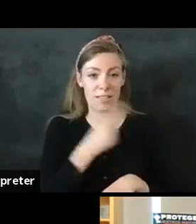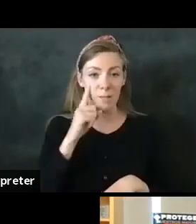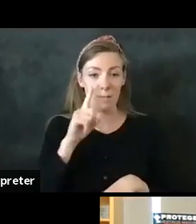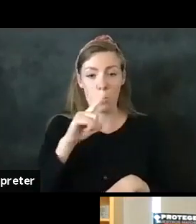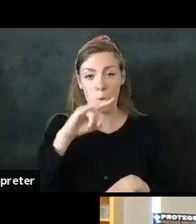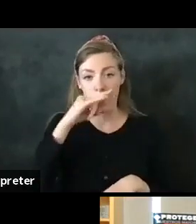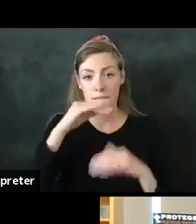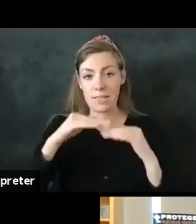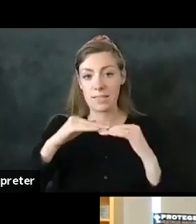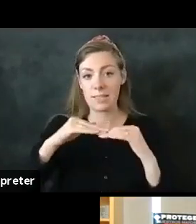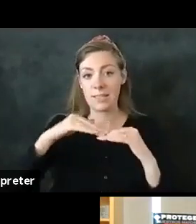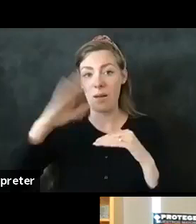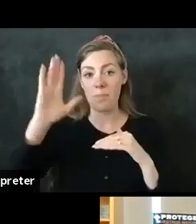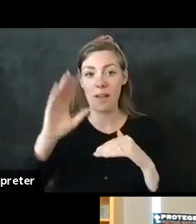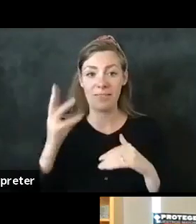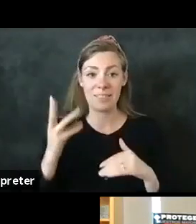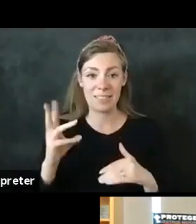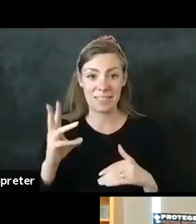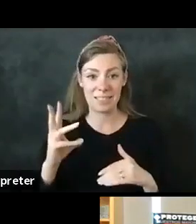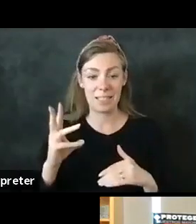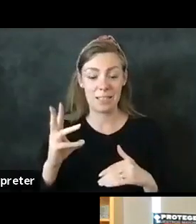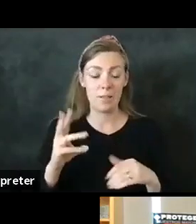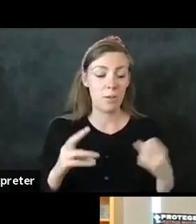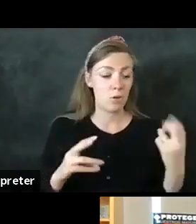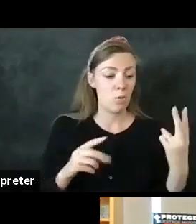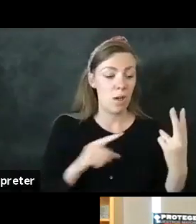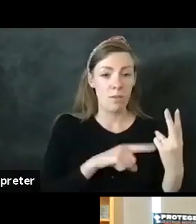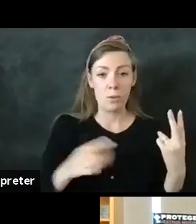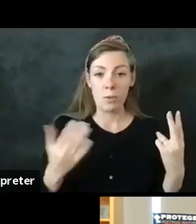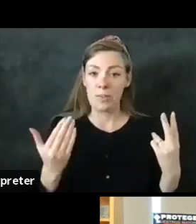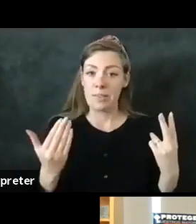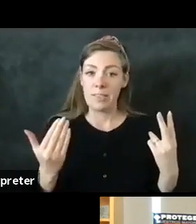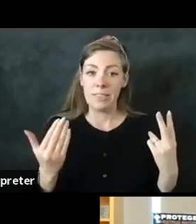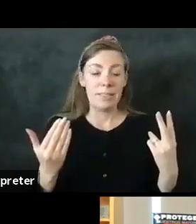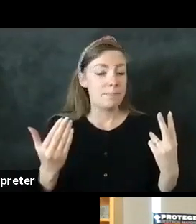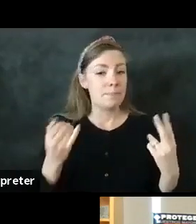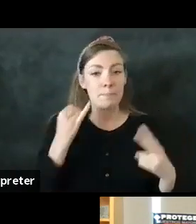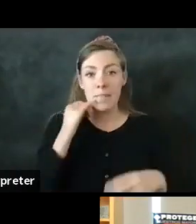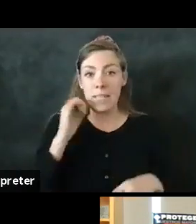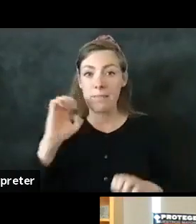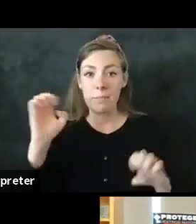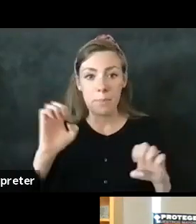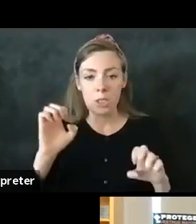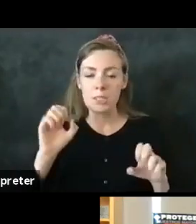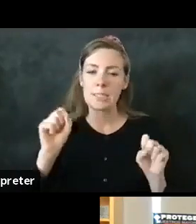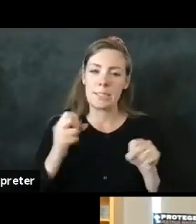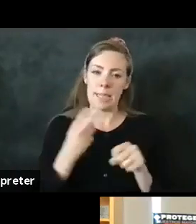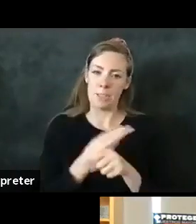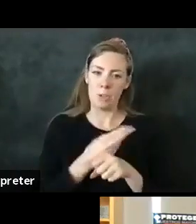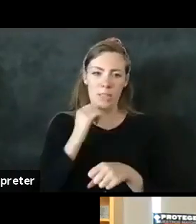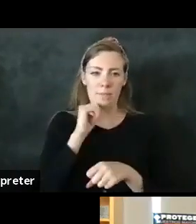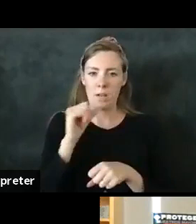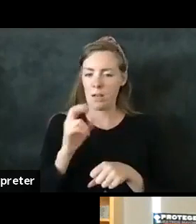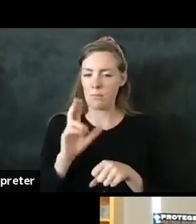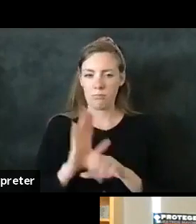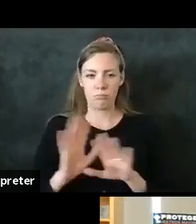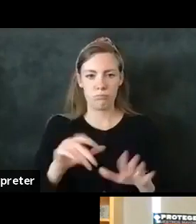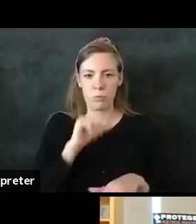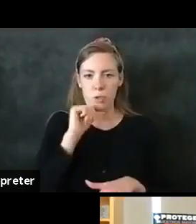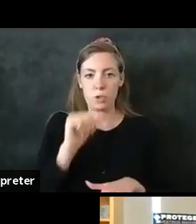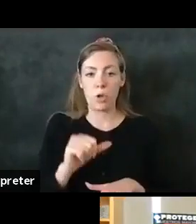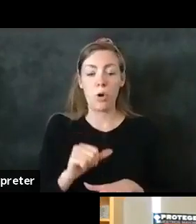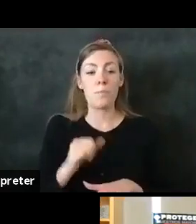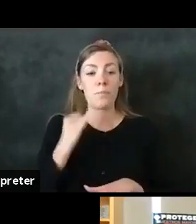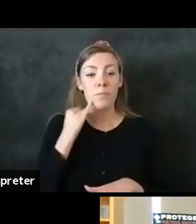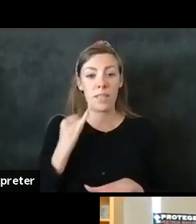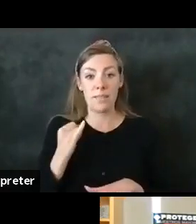older. For those ages 12 to 15, the vaccine is under emergency use authorization. So if the vaccine is